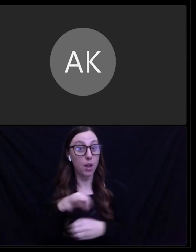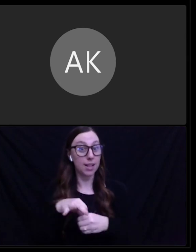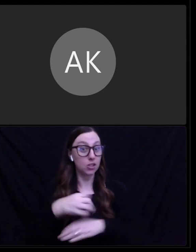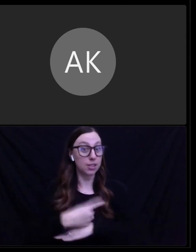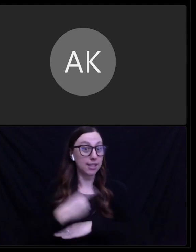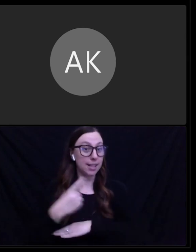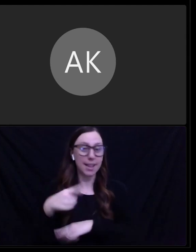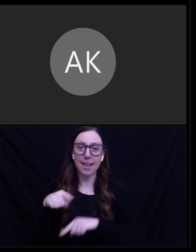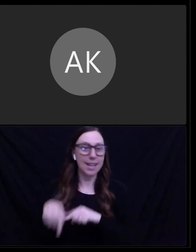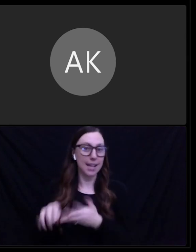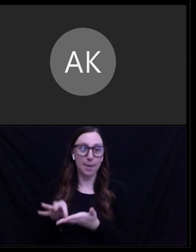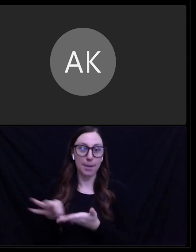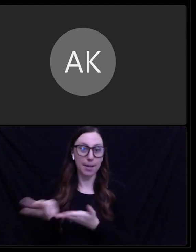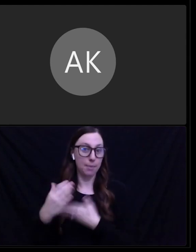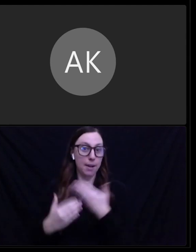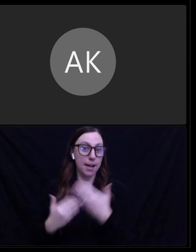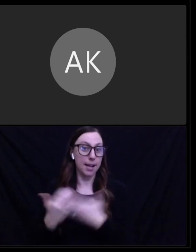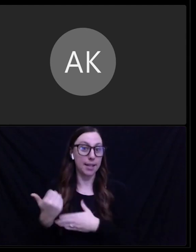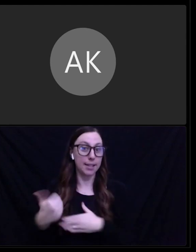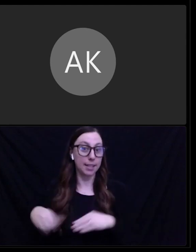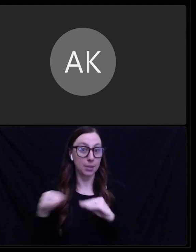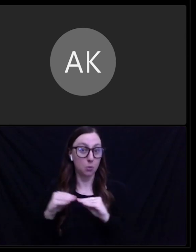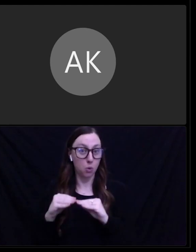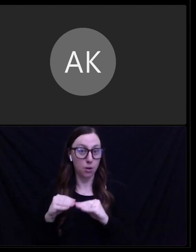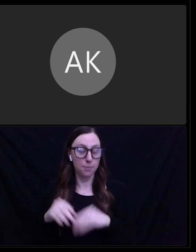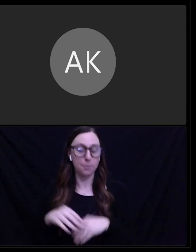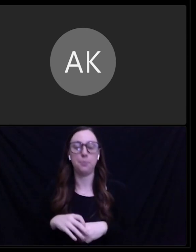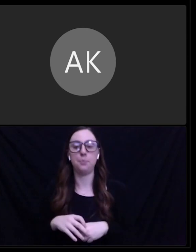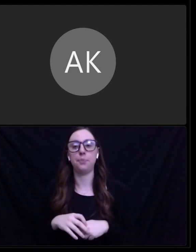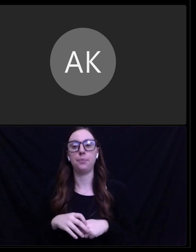because those results need to be suppressed.